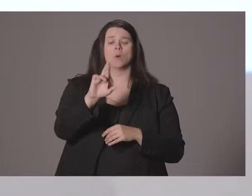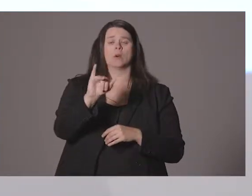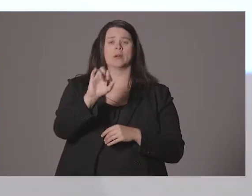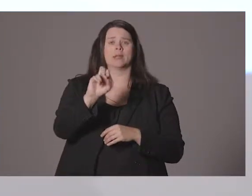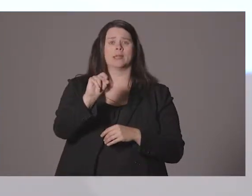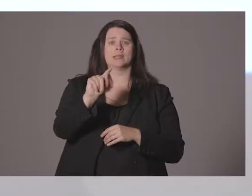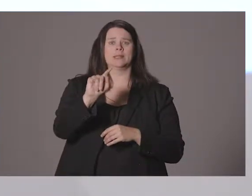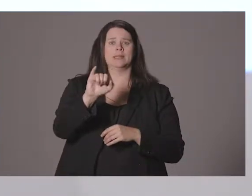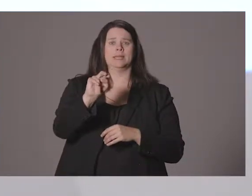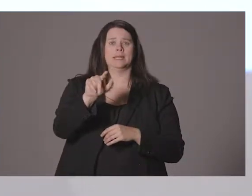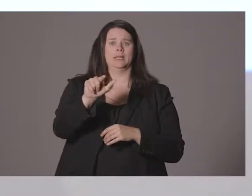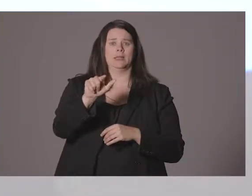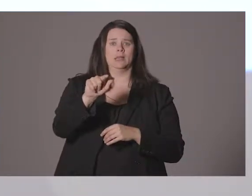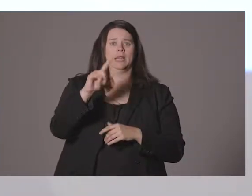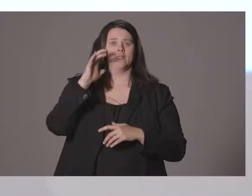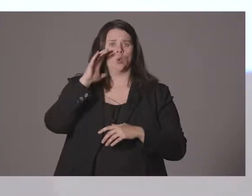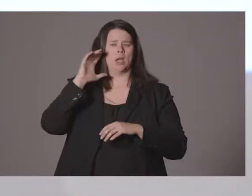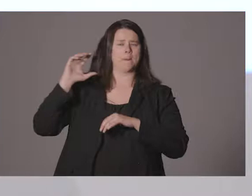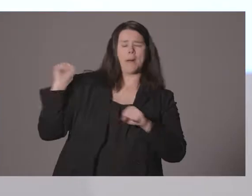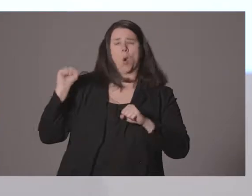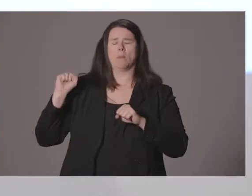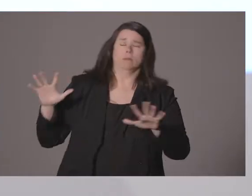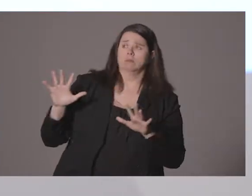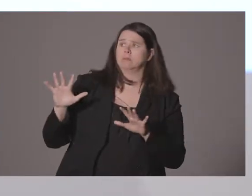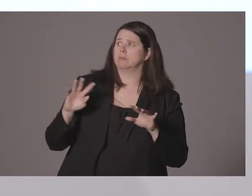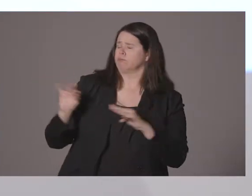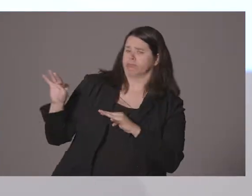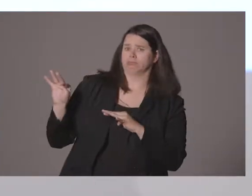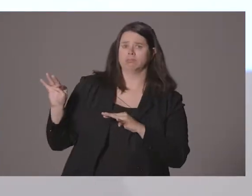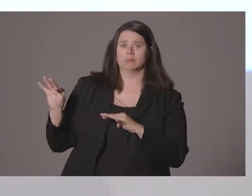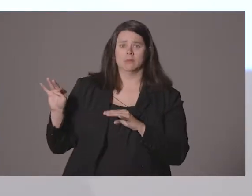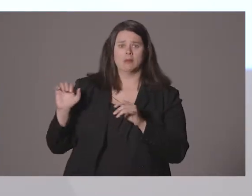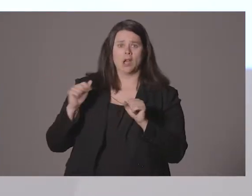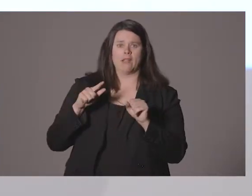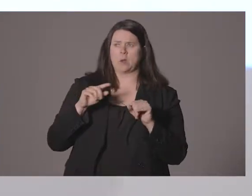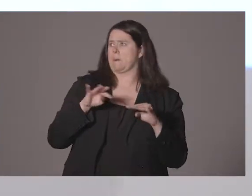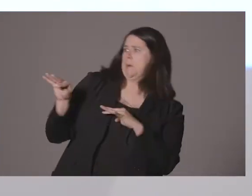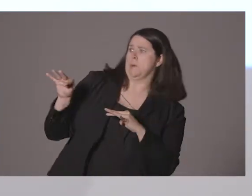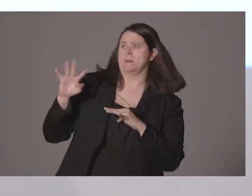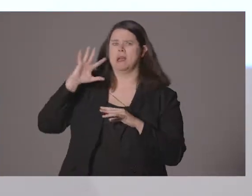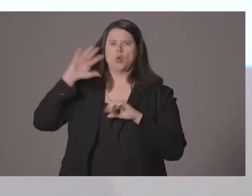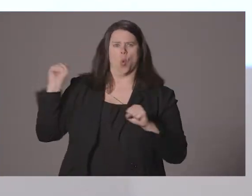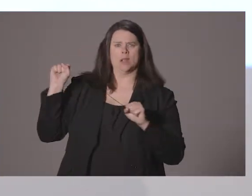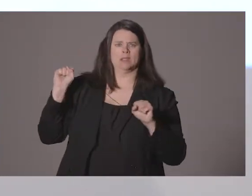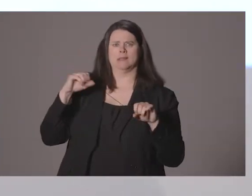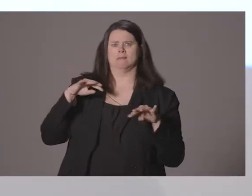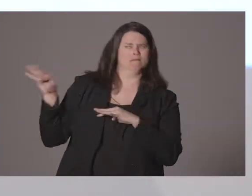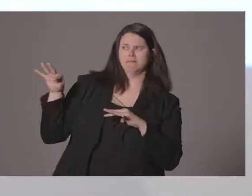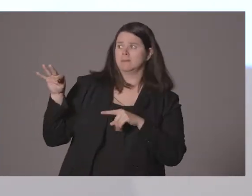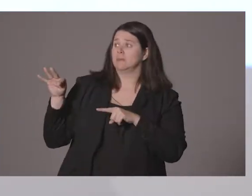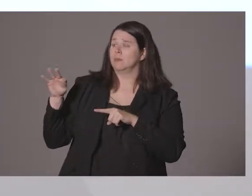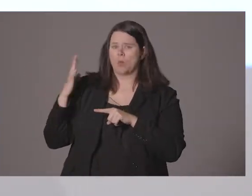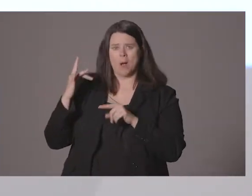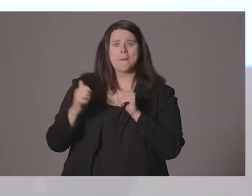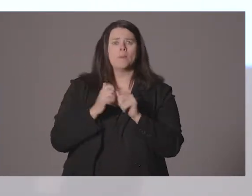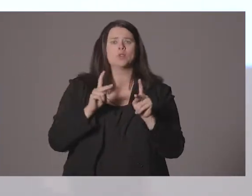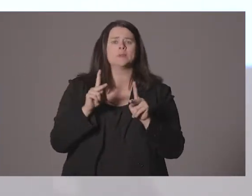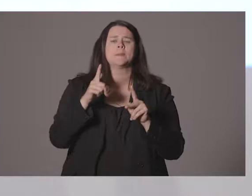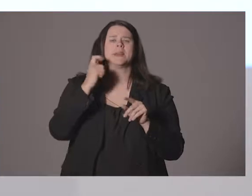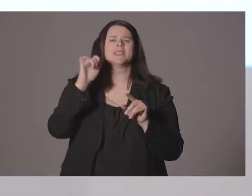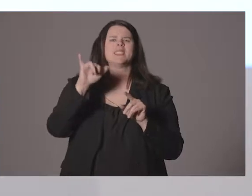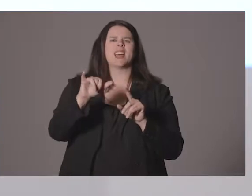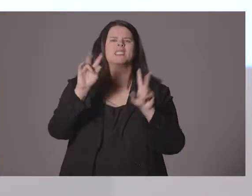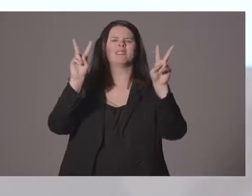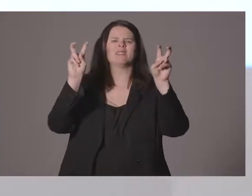right. Okay, so anybody look over at the loud noise? Yeah, most people do. It's